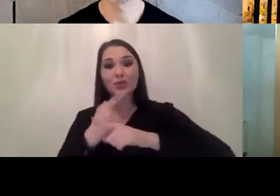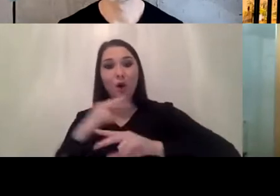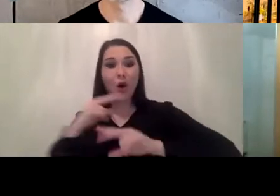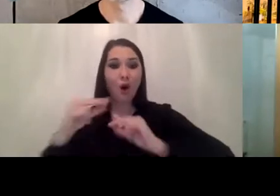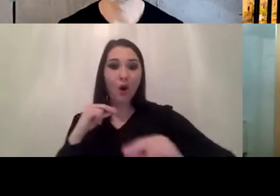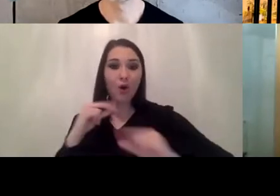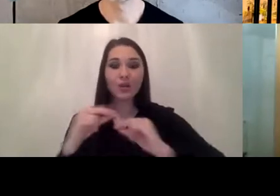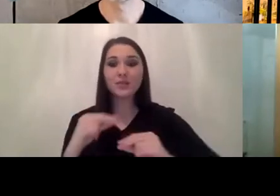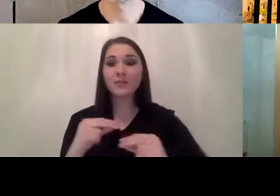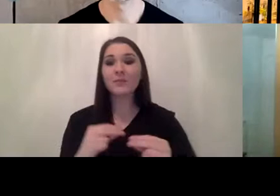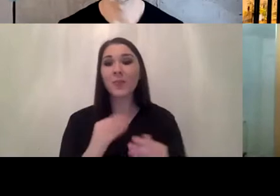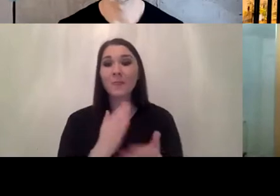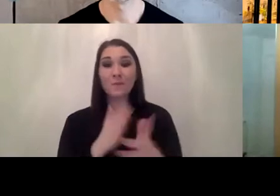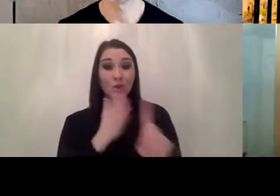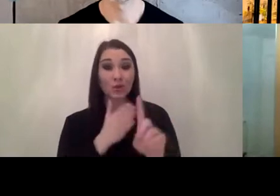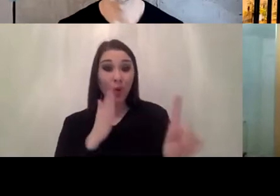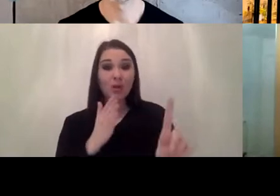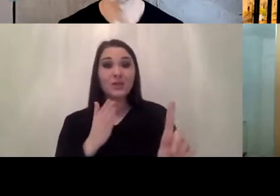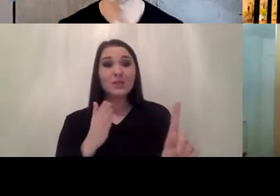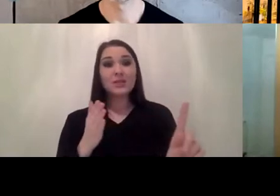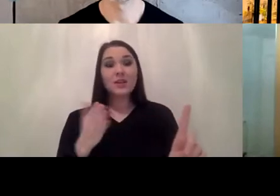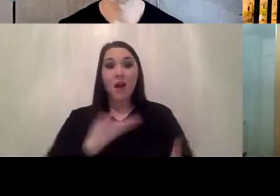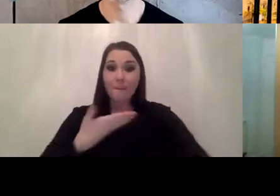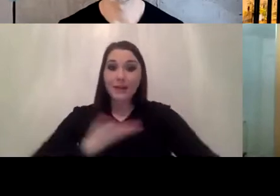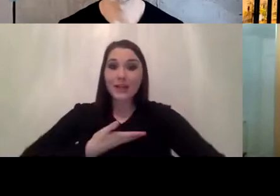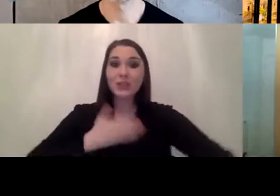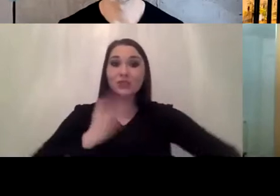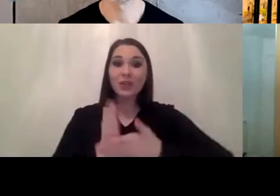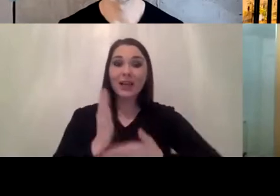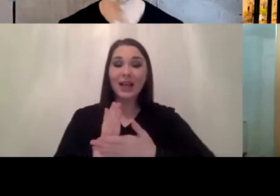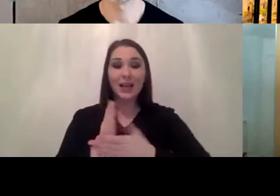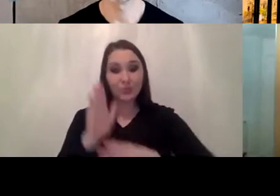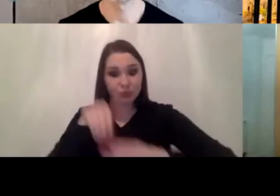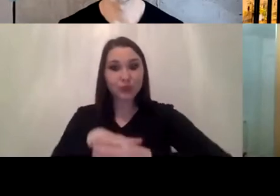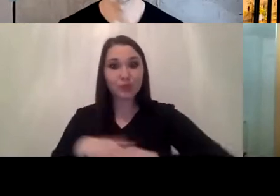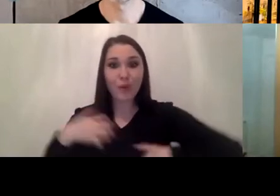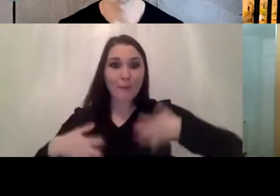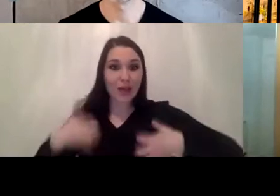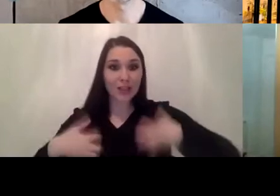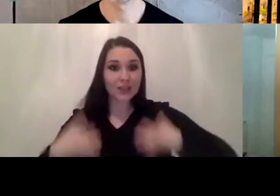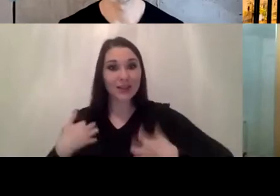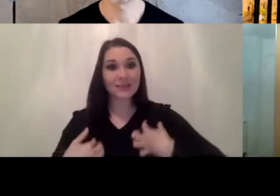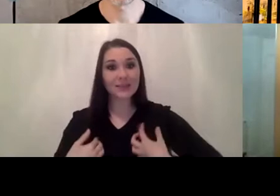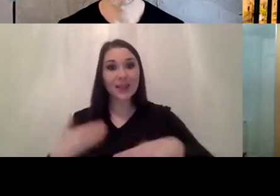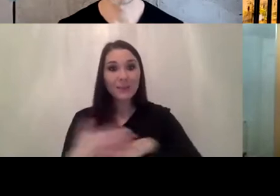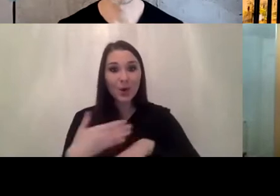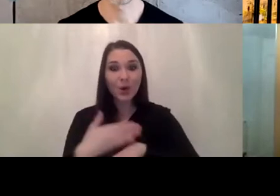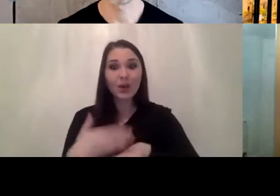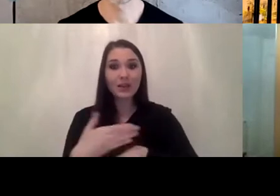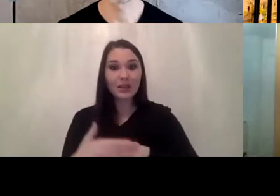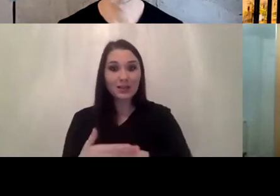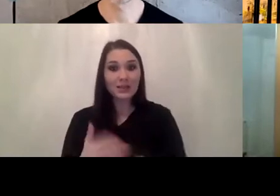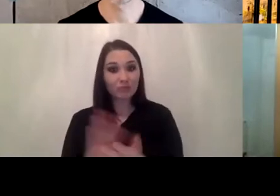And we've really noticed like companies are really into it, like they're really passionate about it, and the employees are really passionate about